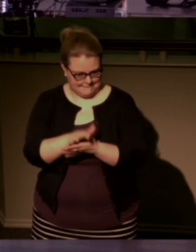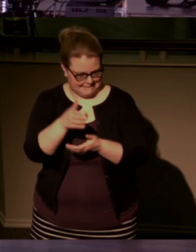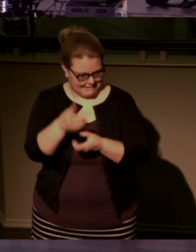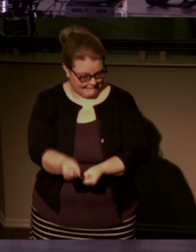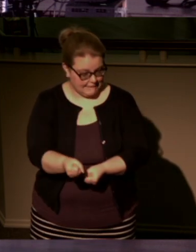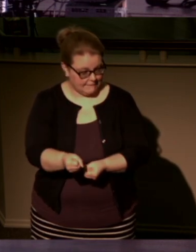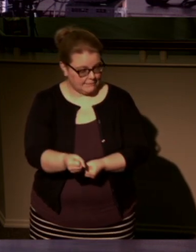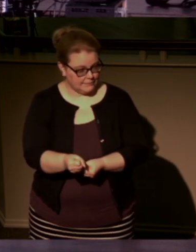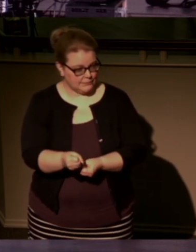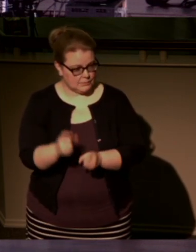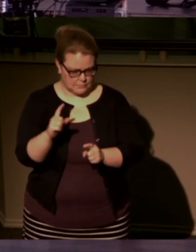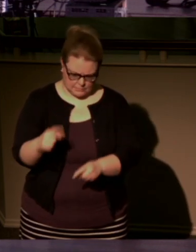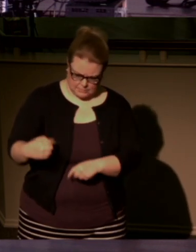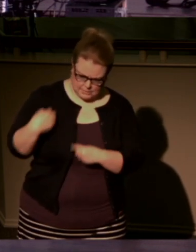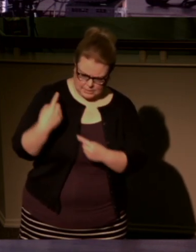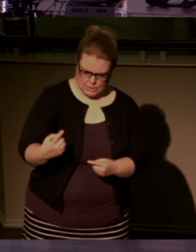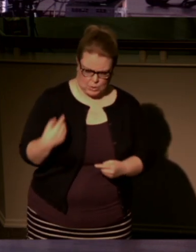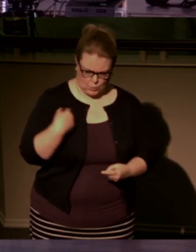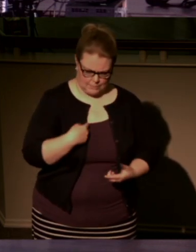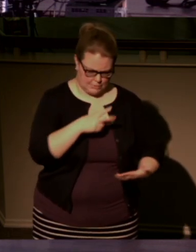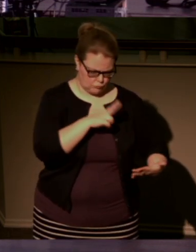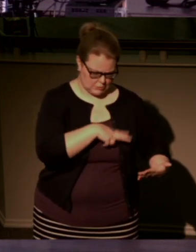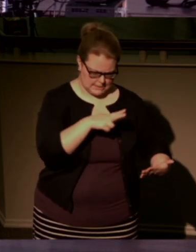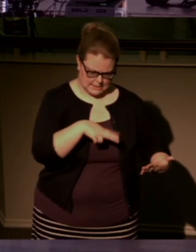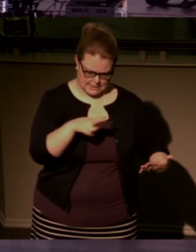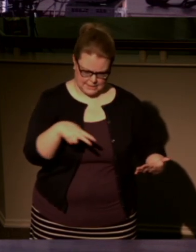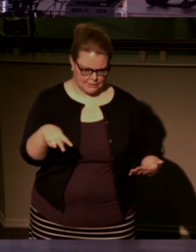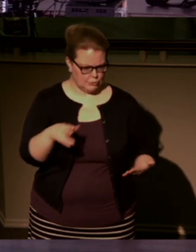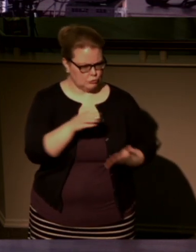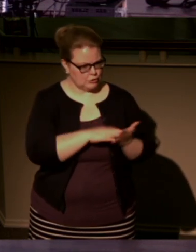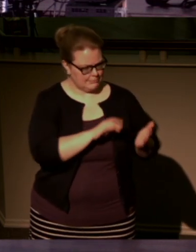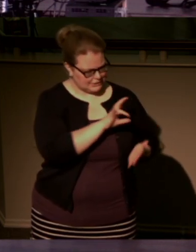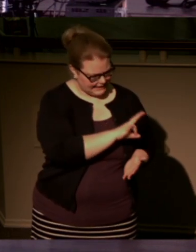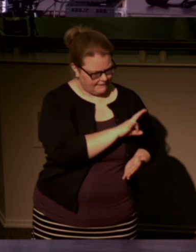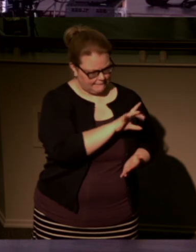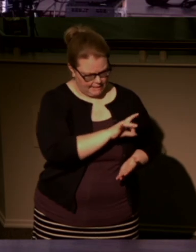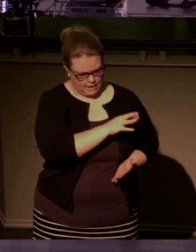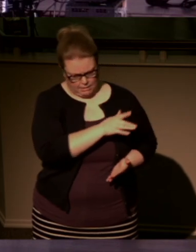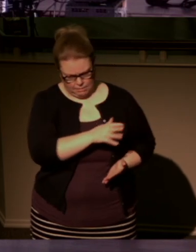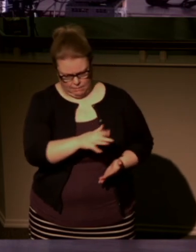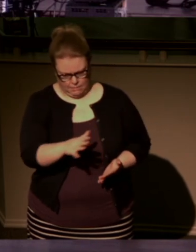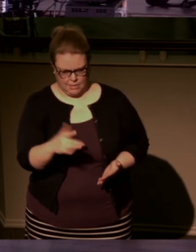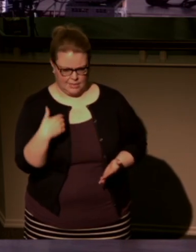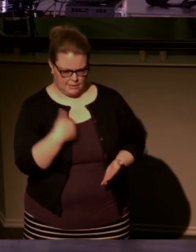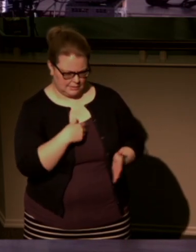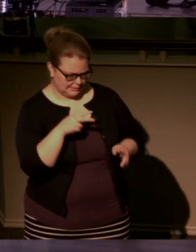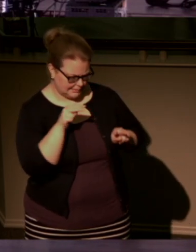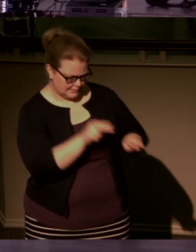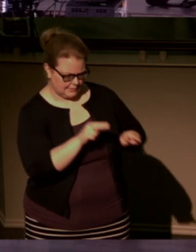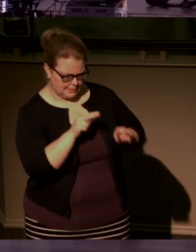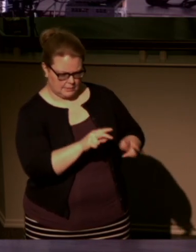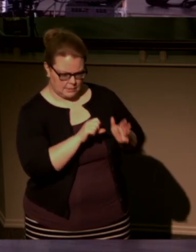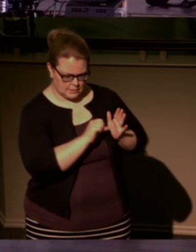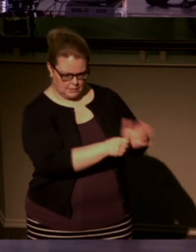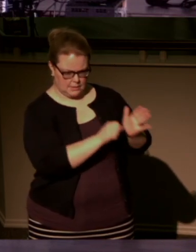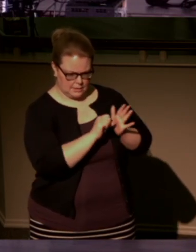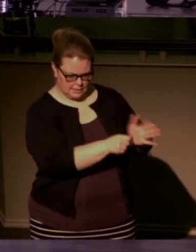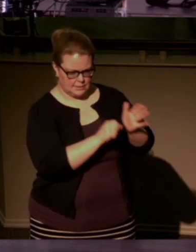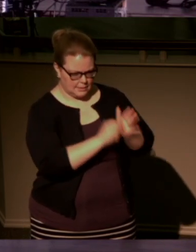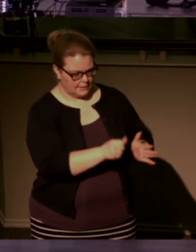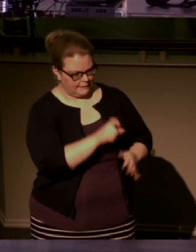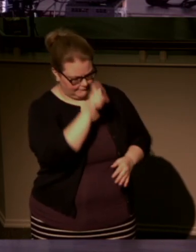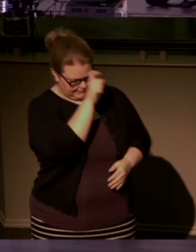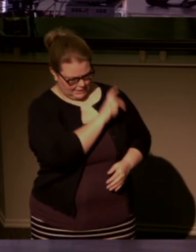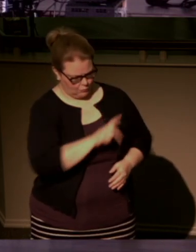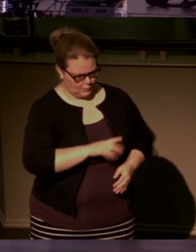been walking through from chapter 7. We've been walking through the hard-heartedness of Pharaoh. And the assumption